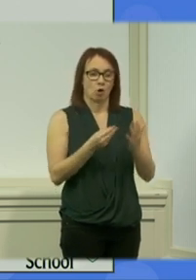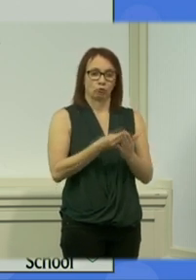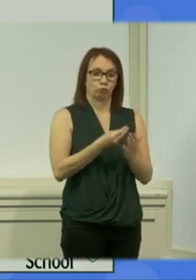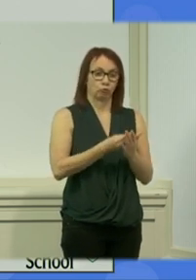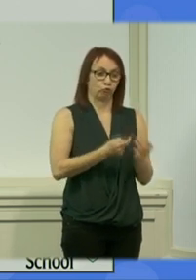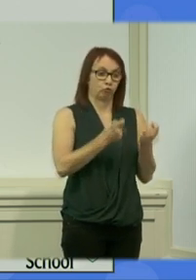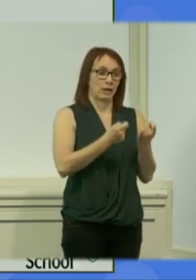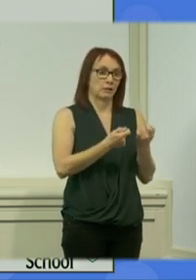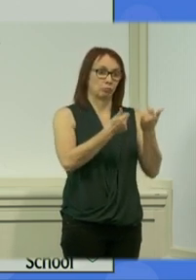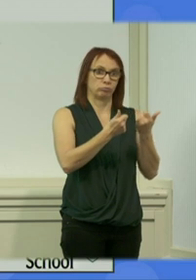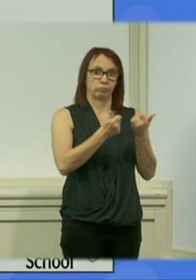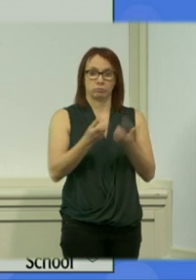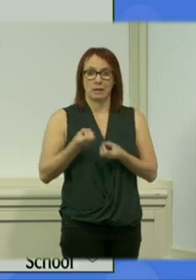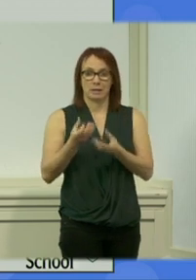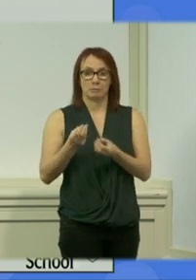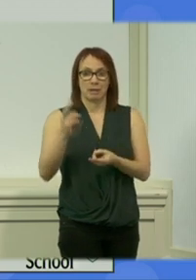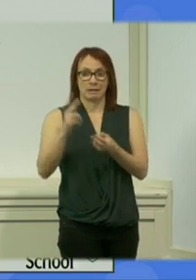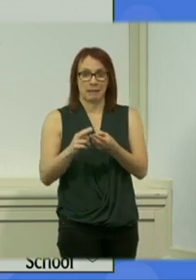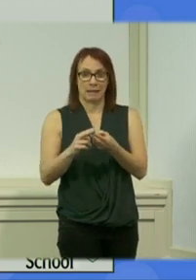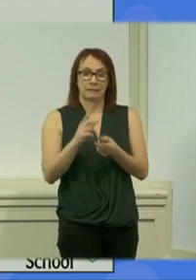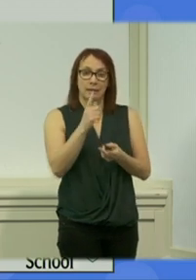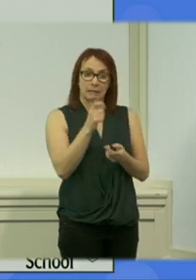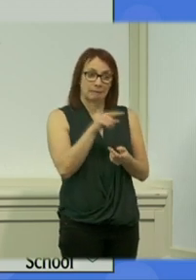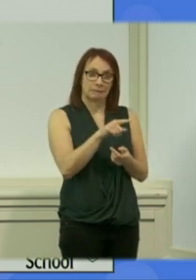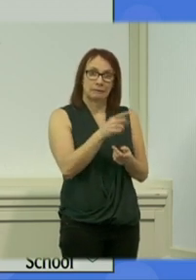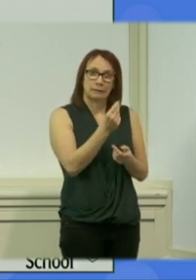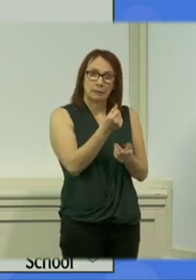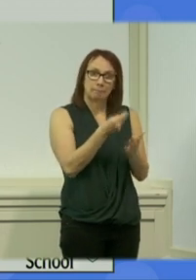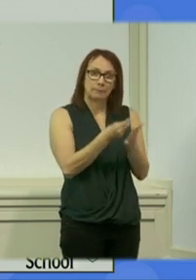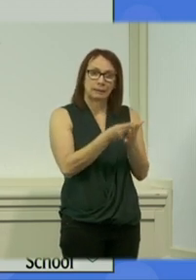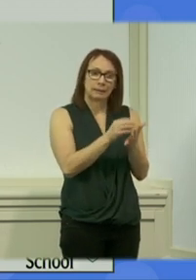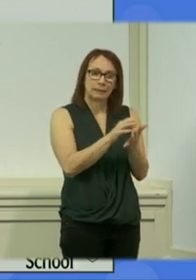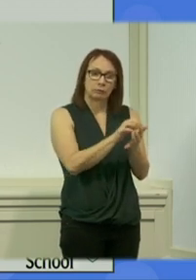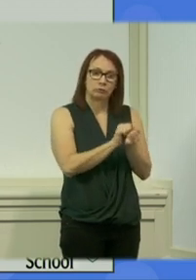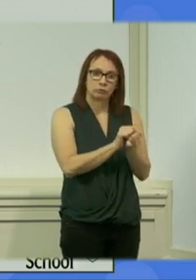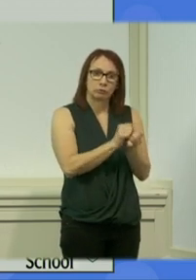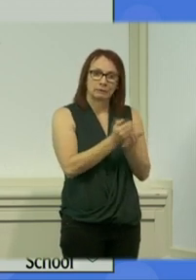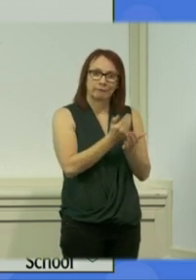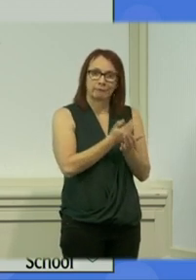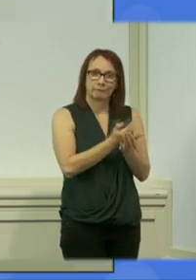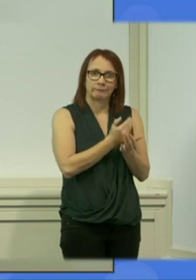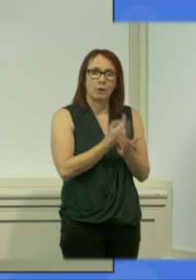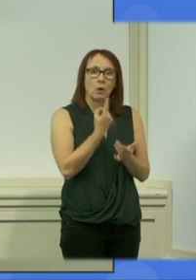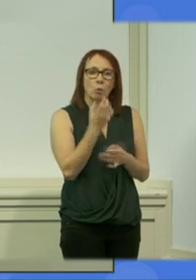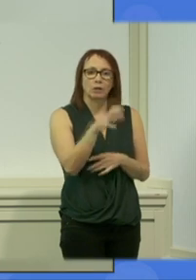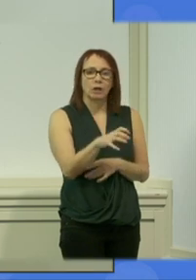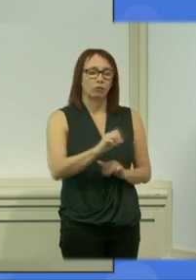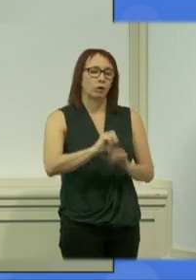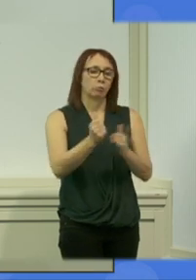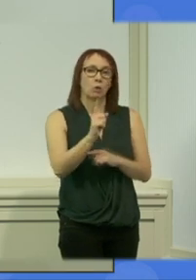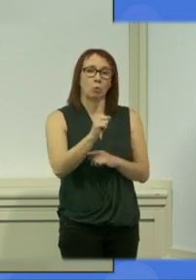can put money into its reserves. Now, a country that has done that very successfully is